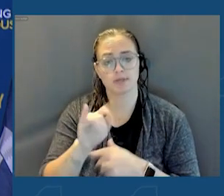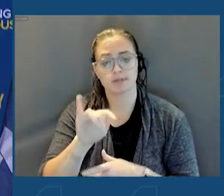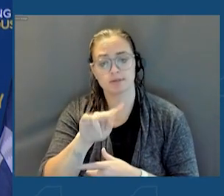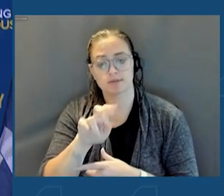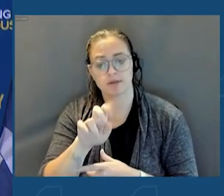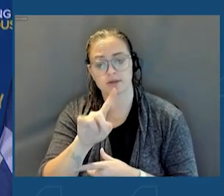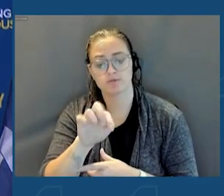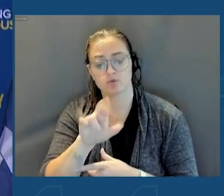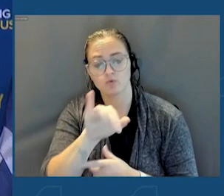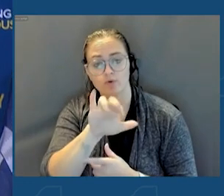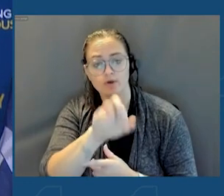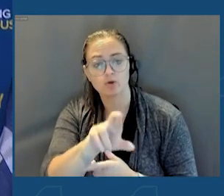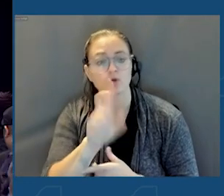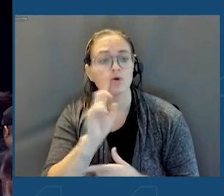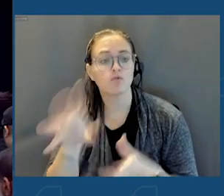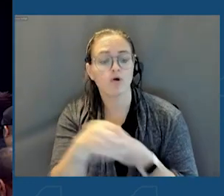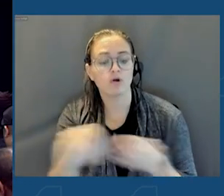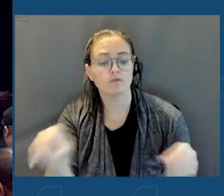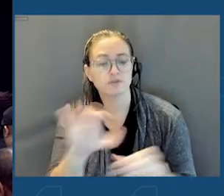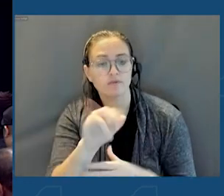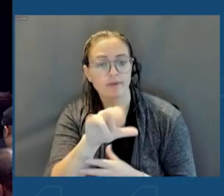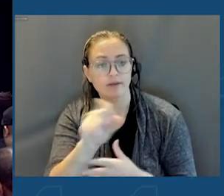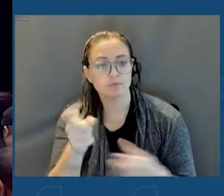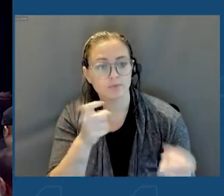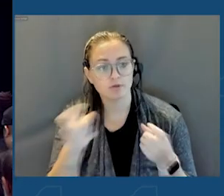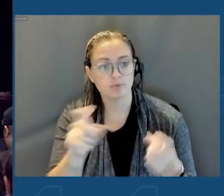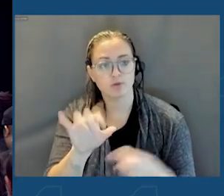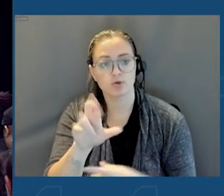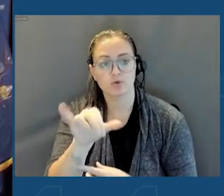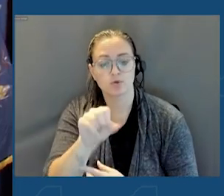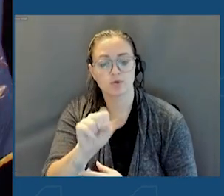Cannabis Management, Chris Alexander.